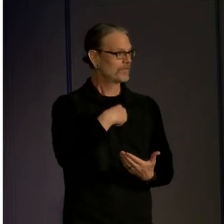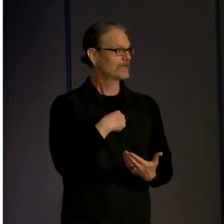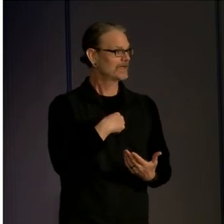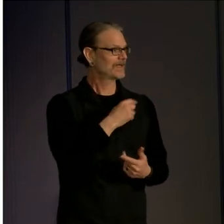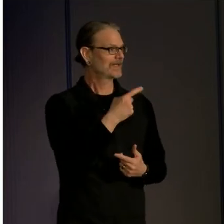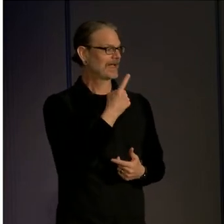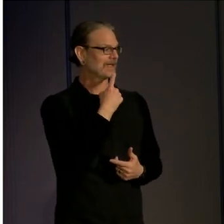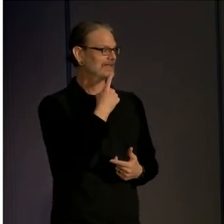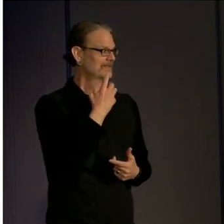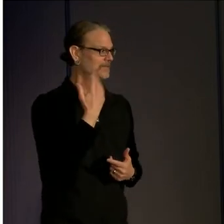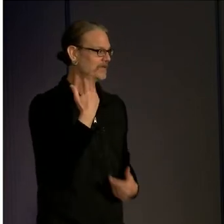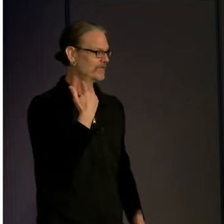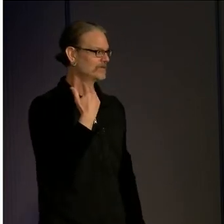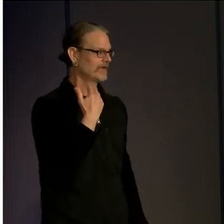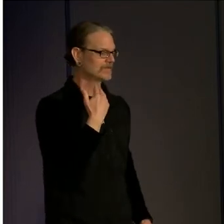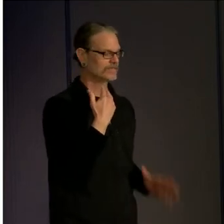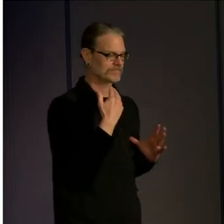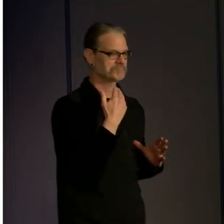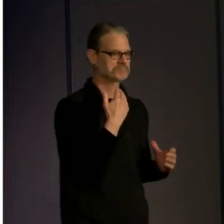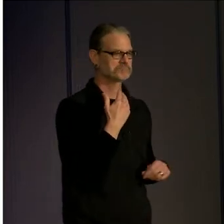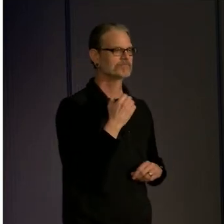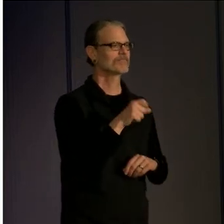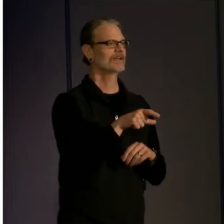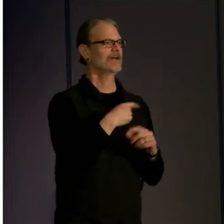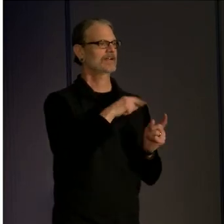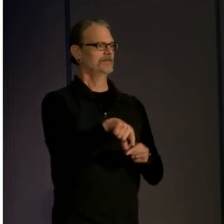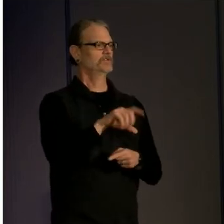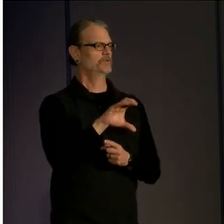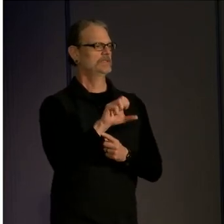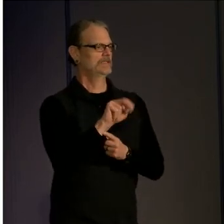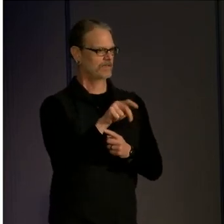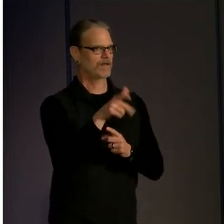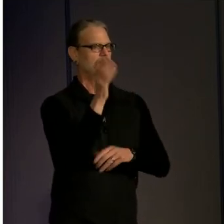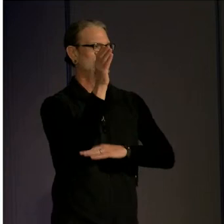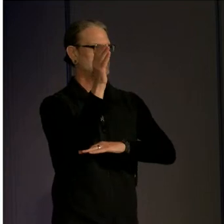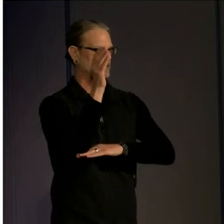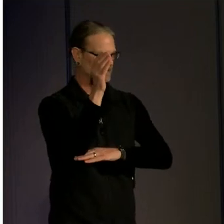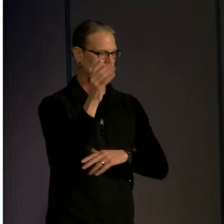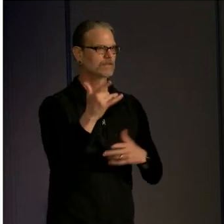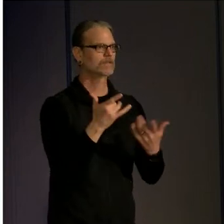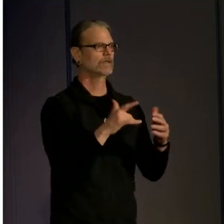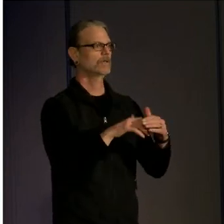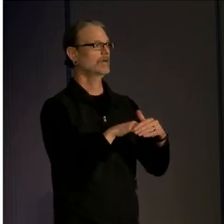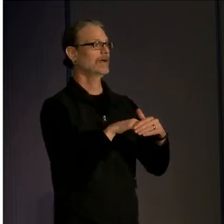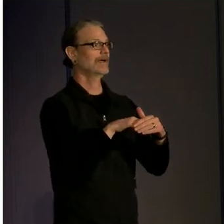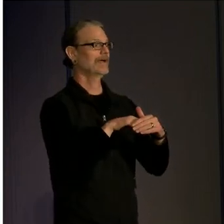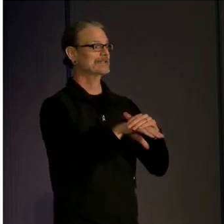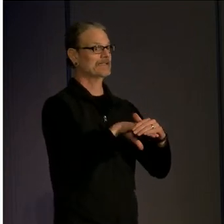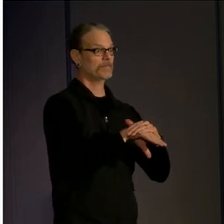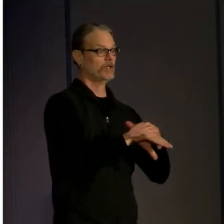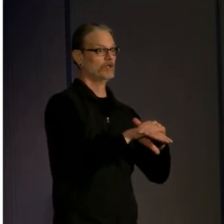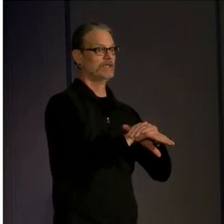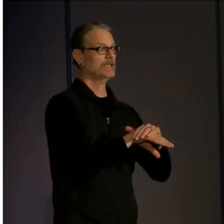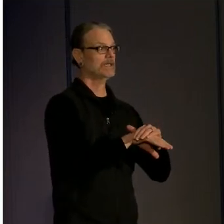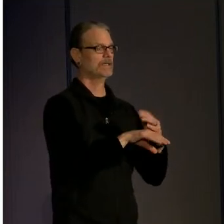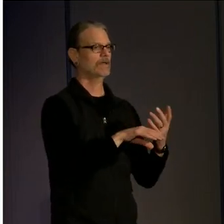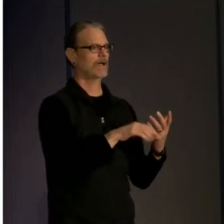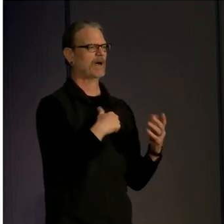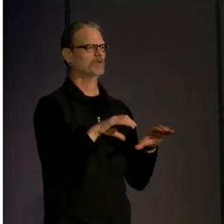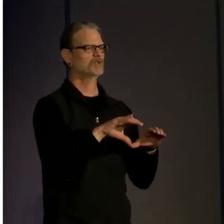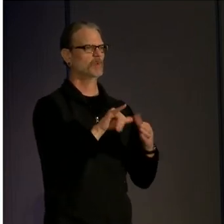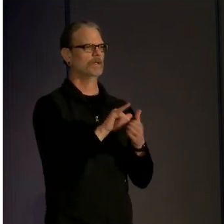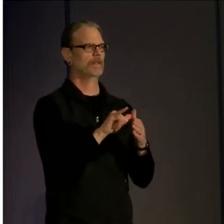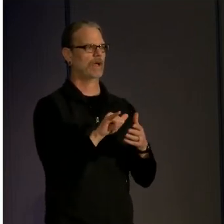mentioned, when I first started coming to CSUN and presenting, accessibility was a side hustle for me. I